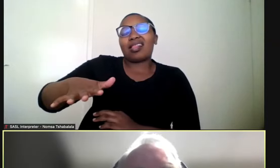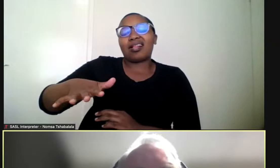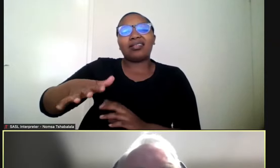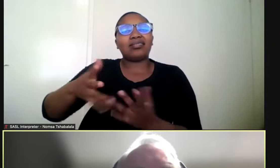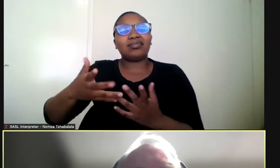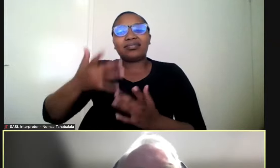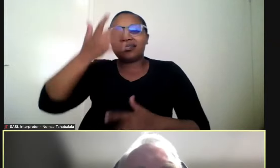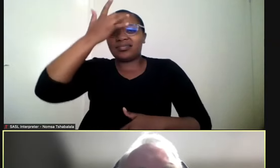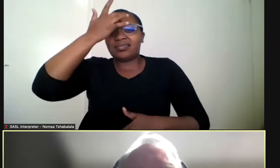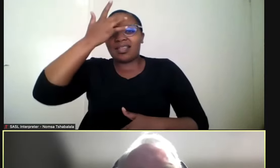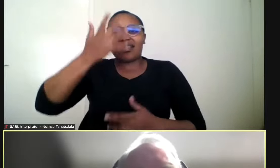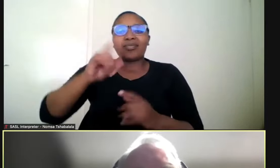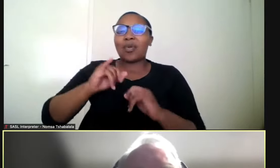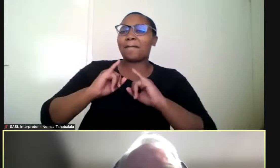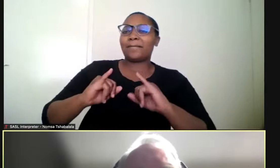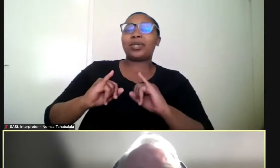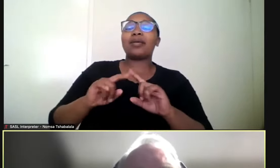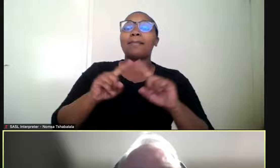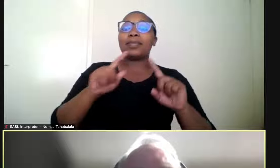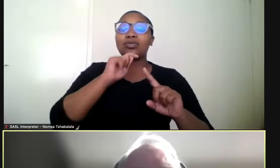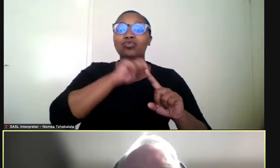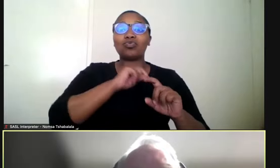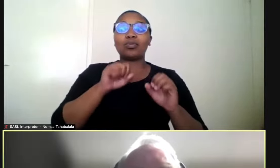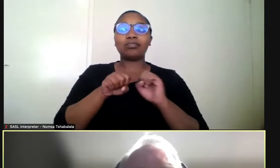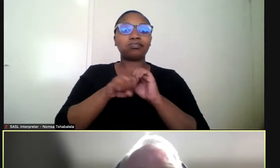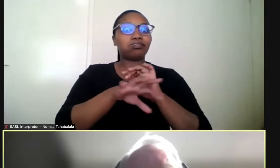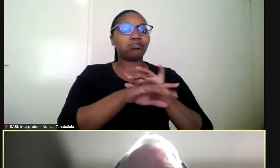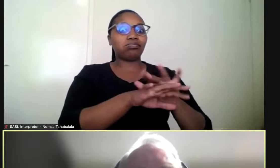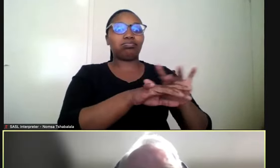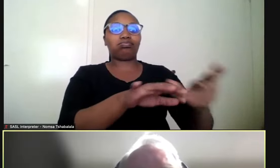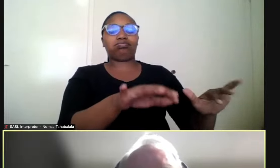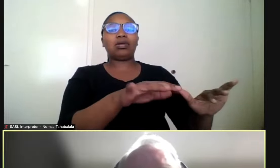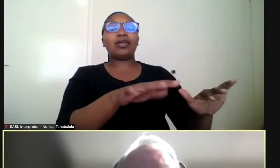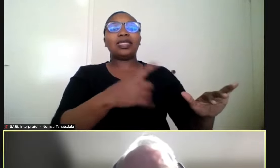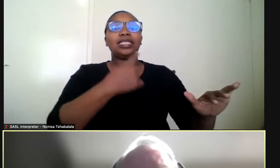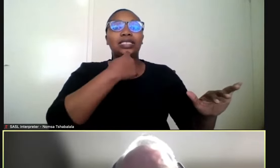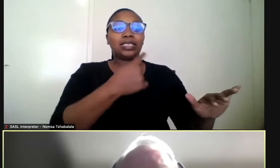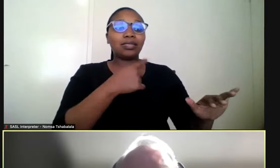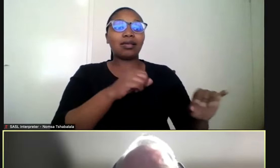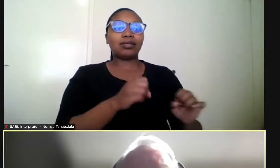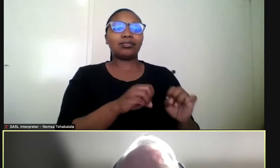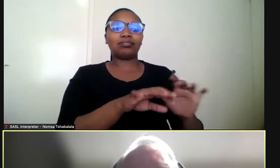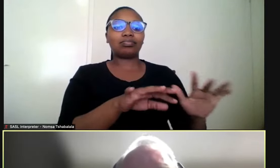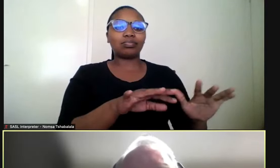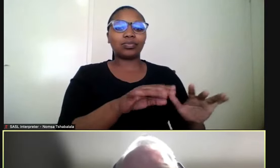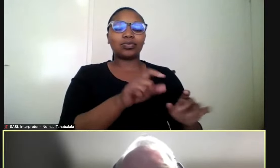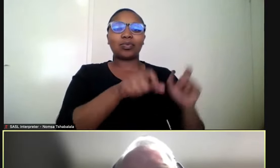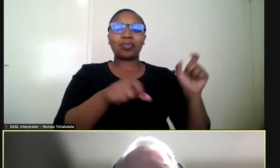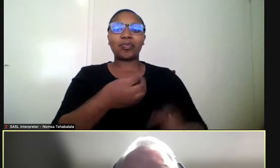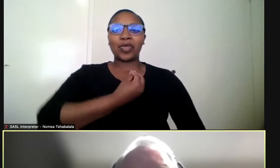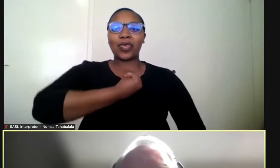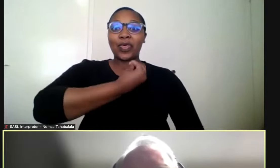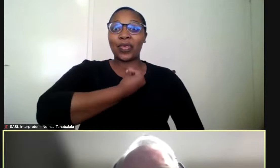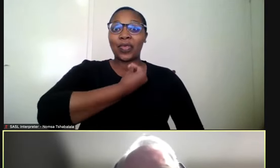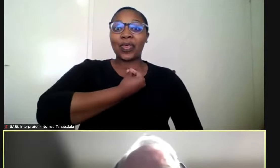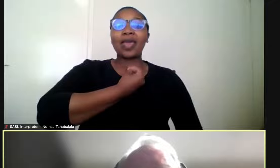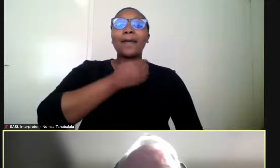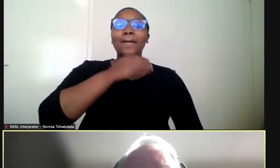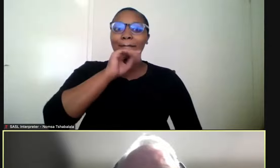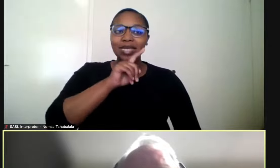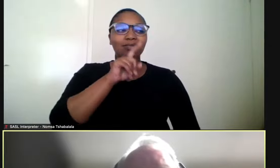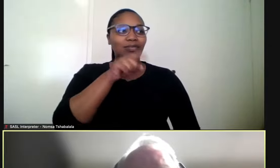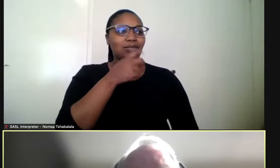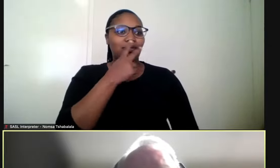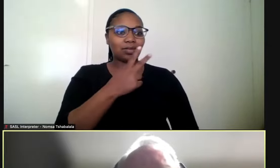be because it's initially spreading, as Tullio highlighted, in the younger age groups. So we have to see, as the spread becomes